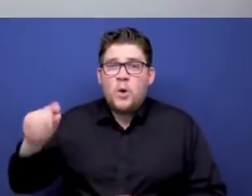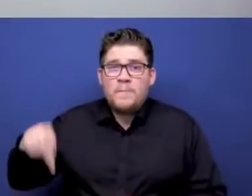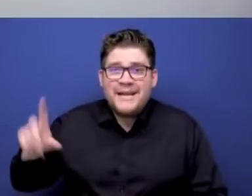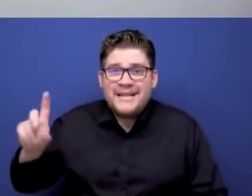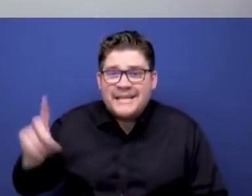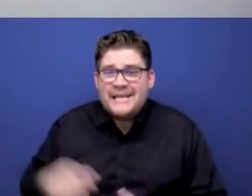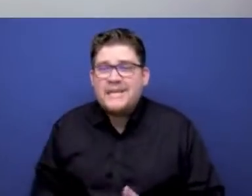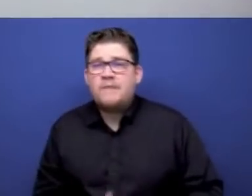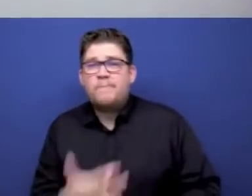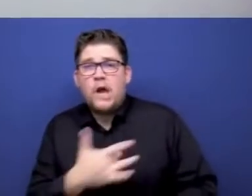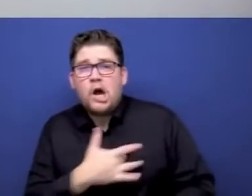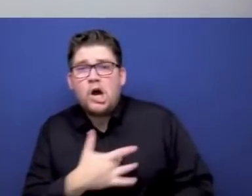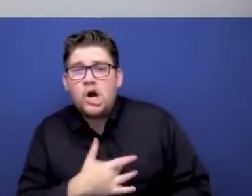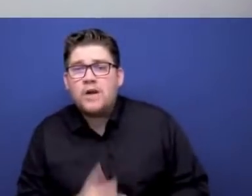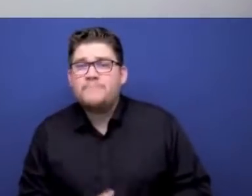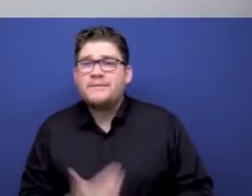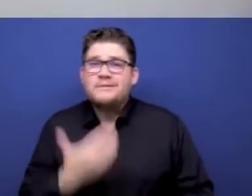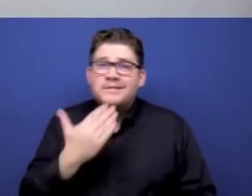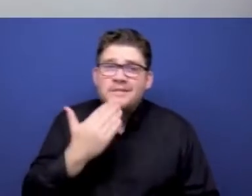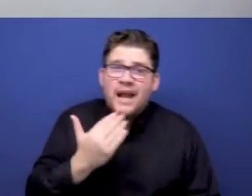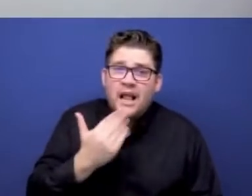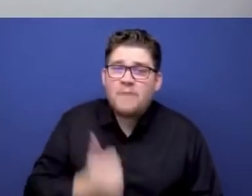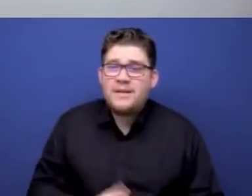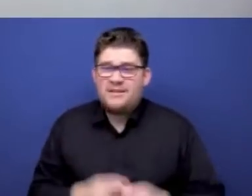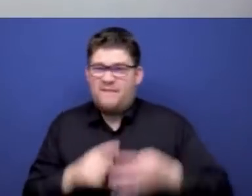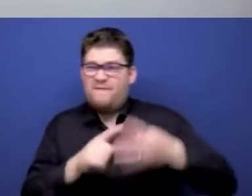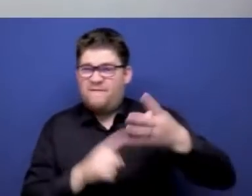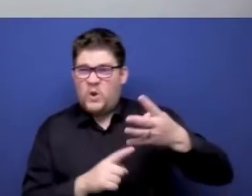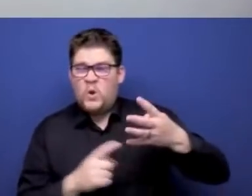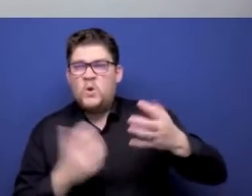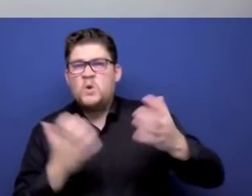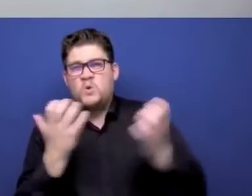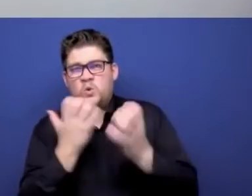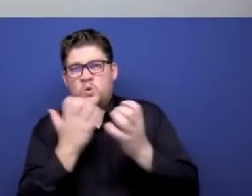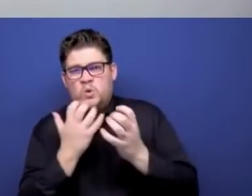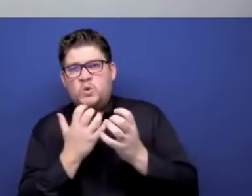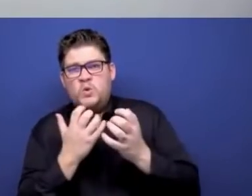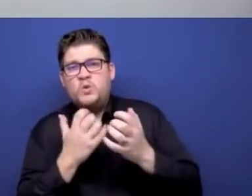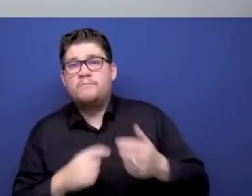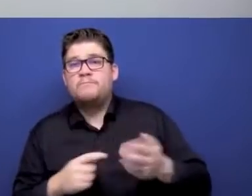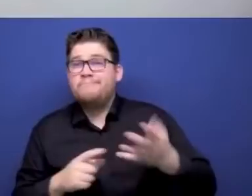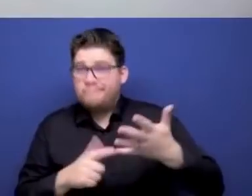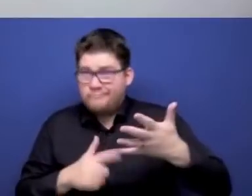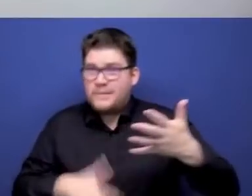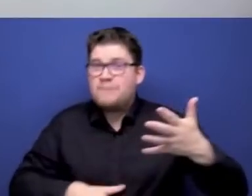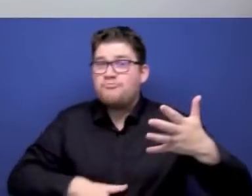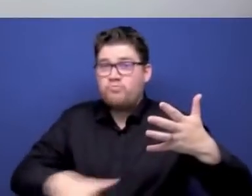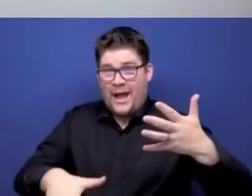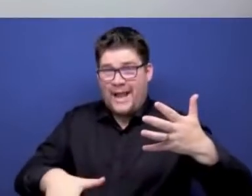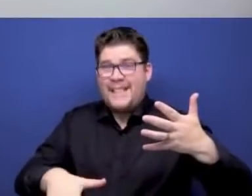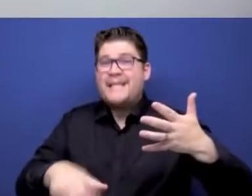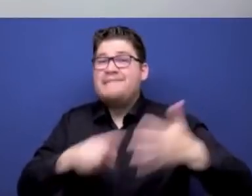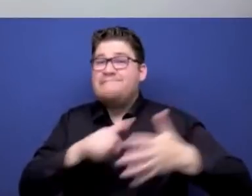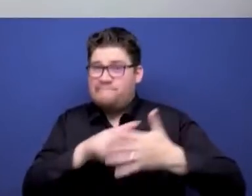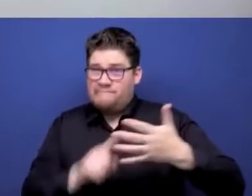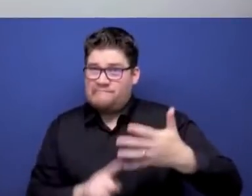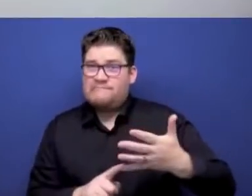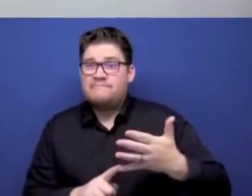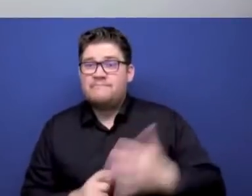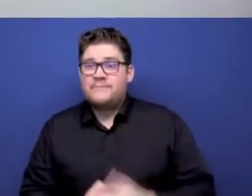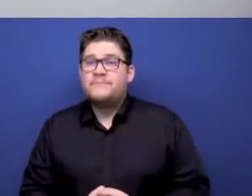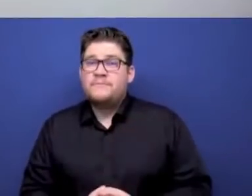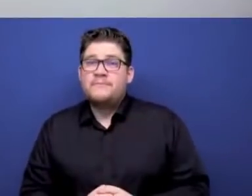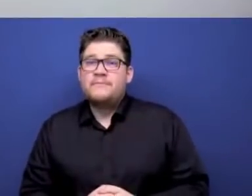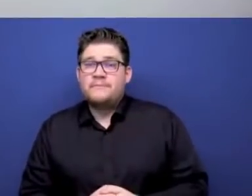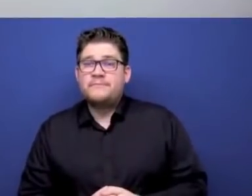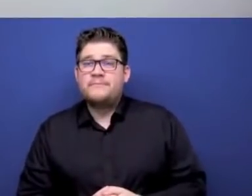But we also know that pregnant people also have issues with both wildfire, smoky